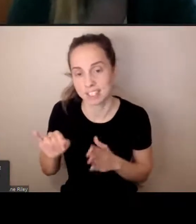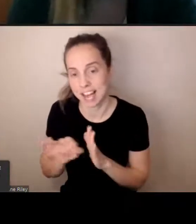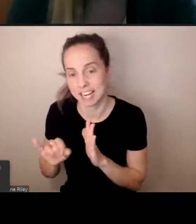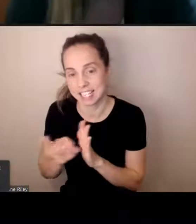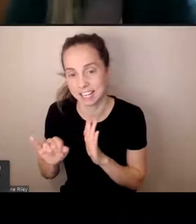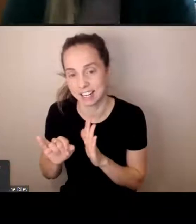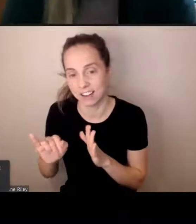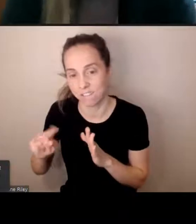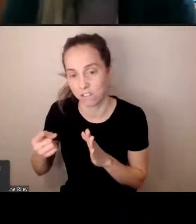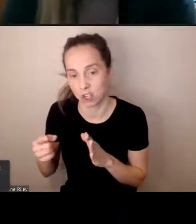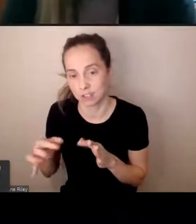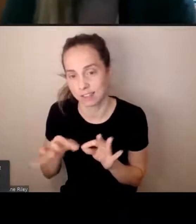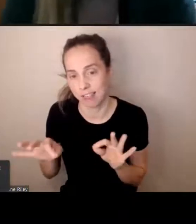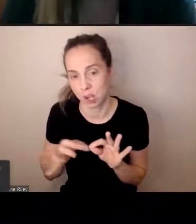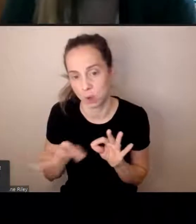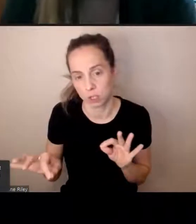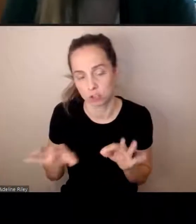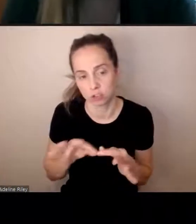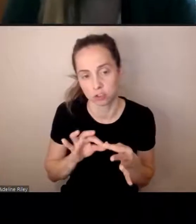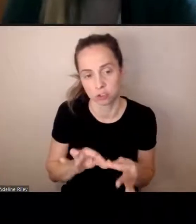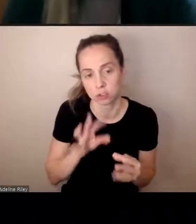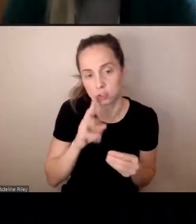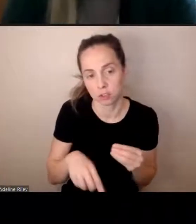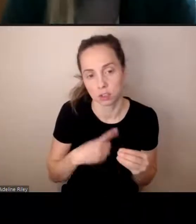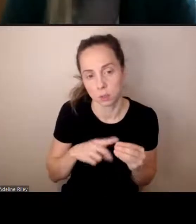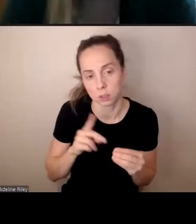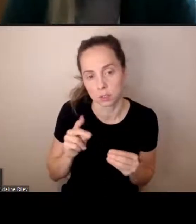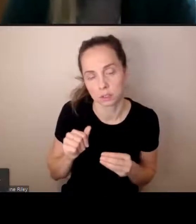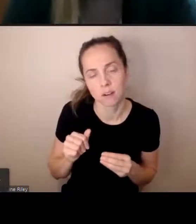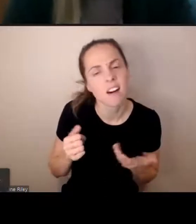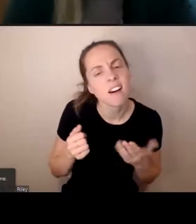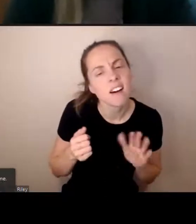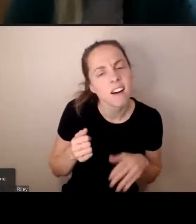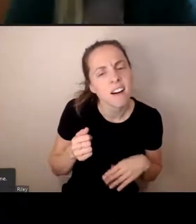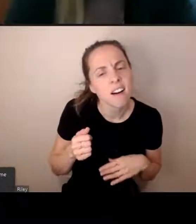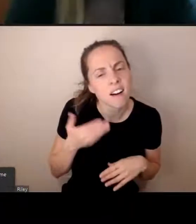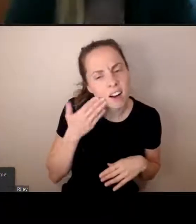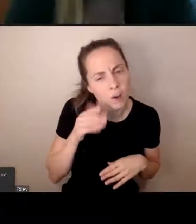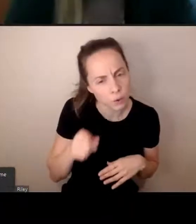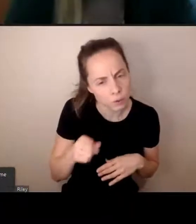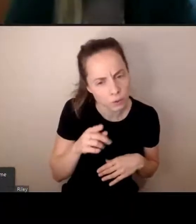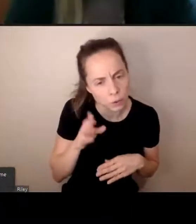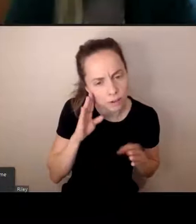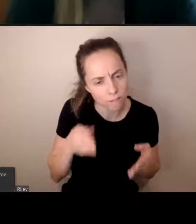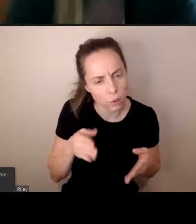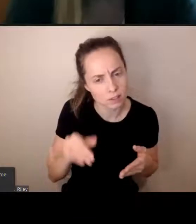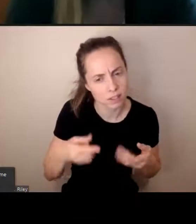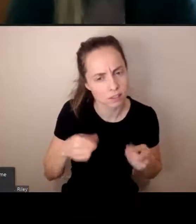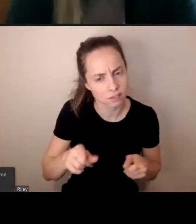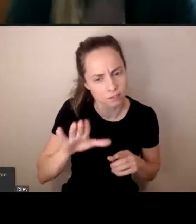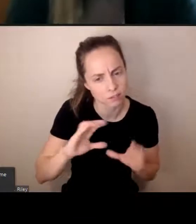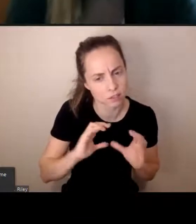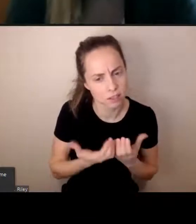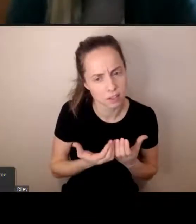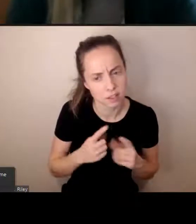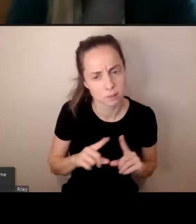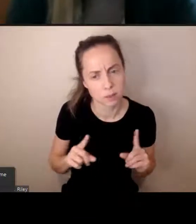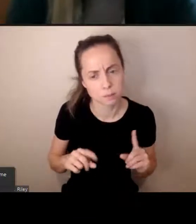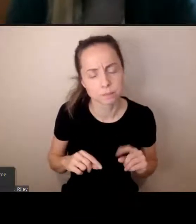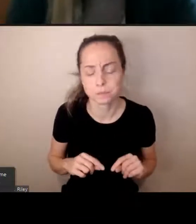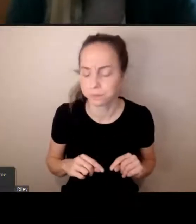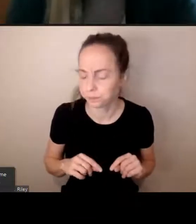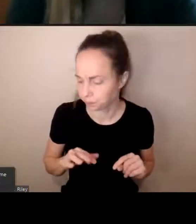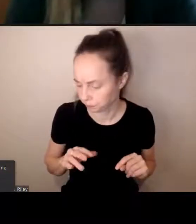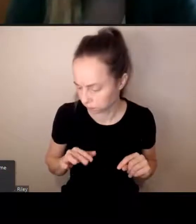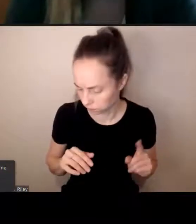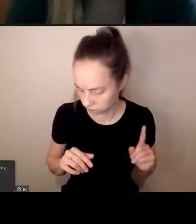disability? Yeah, so I don't know if you all have spent time on this in your class, but there was a